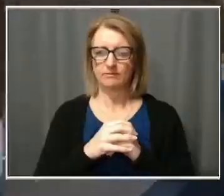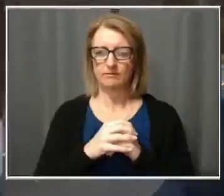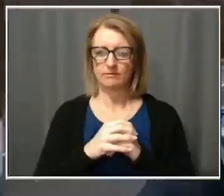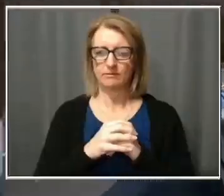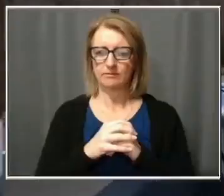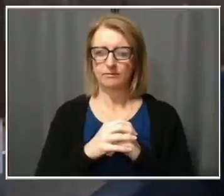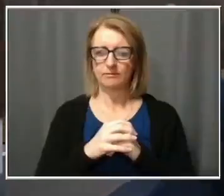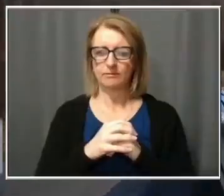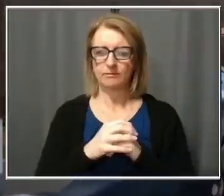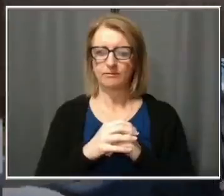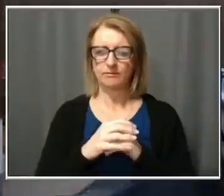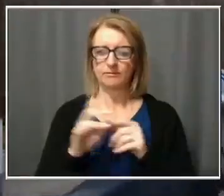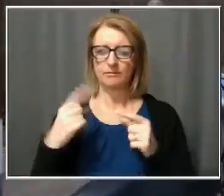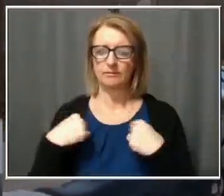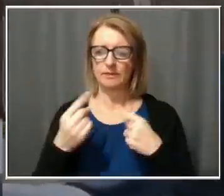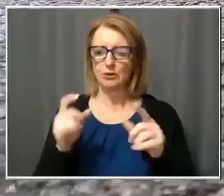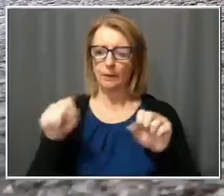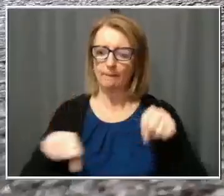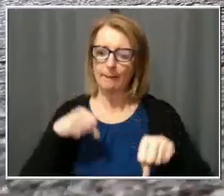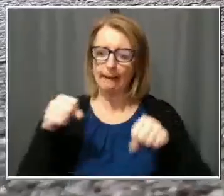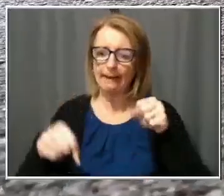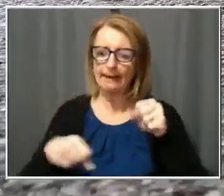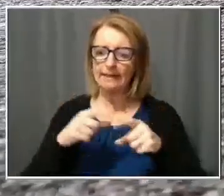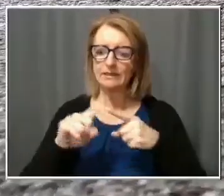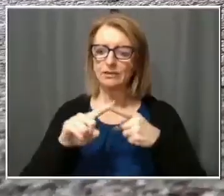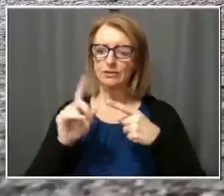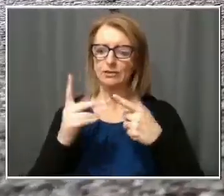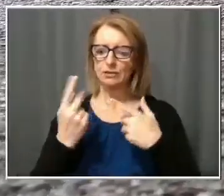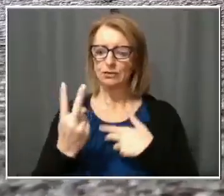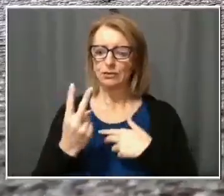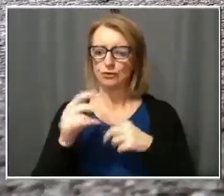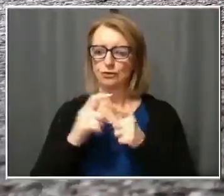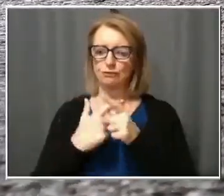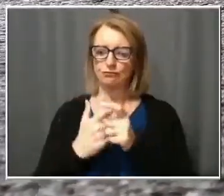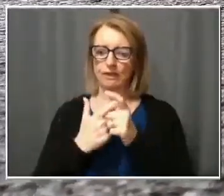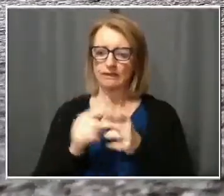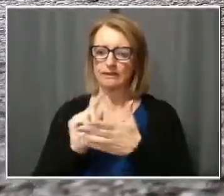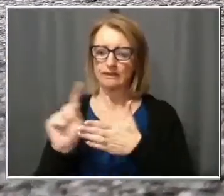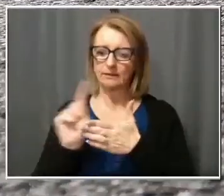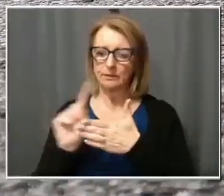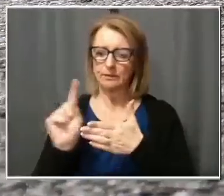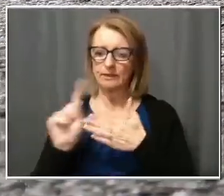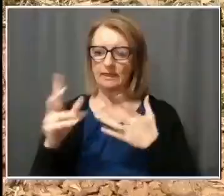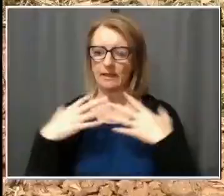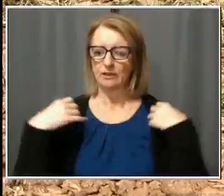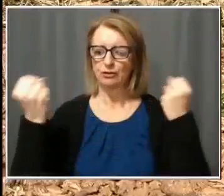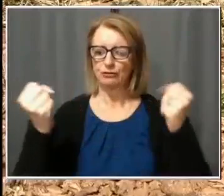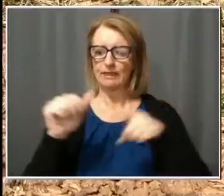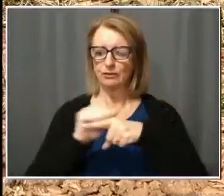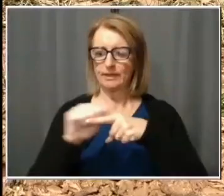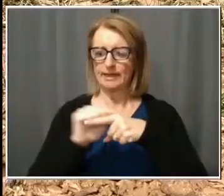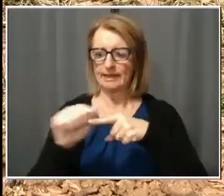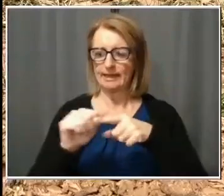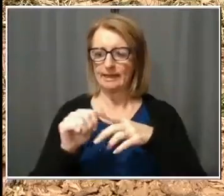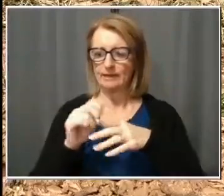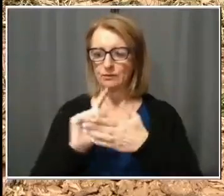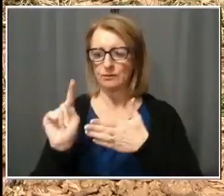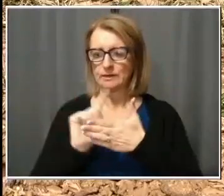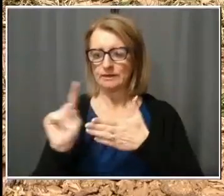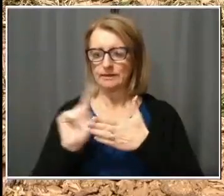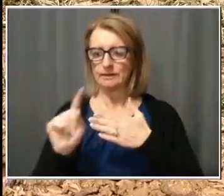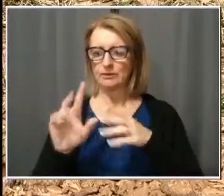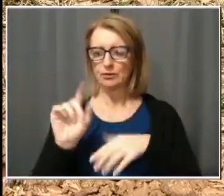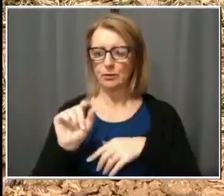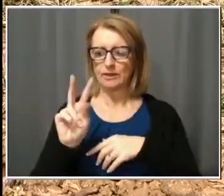I've been doing a little bit of biking. I've been trying to do at least 2 runs a week, and then I'm still doing a lot of strength training, but once a week. But in 2022, Emma